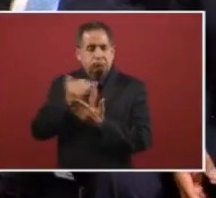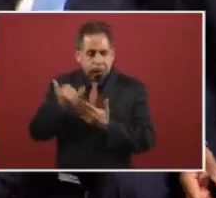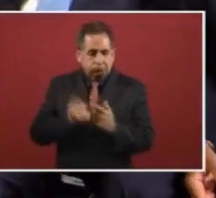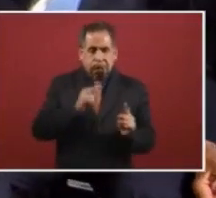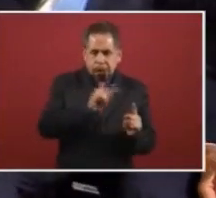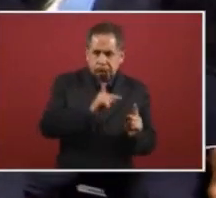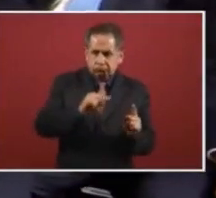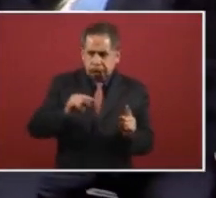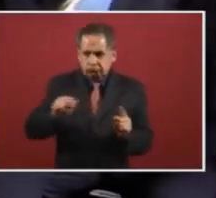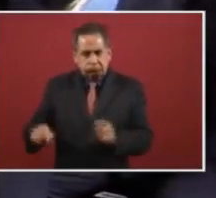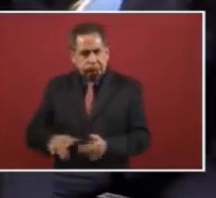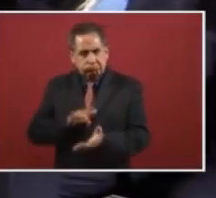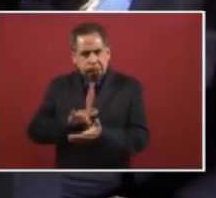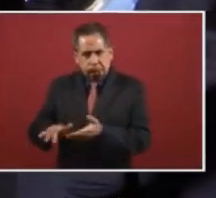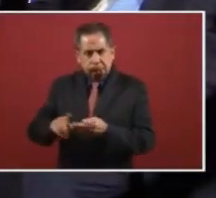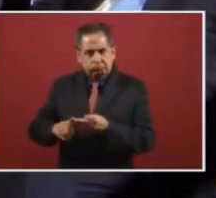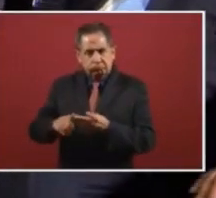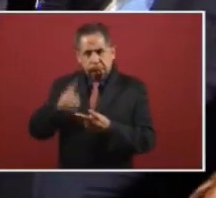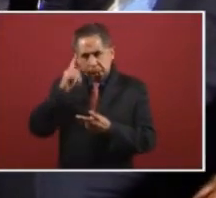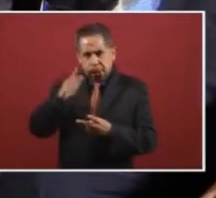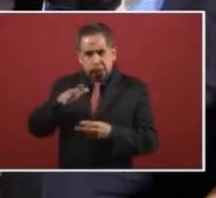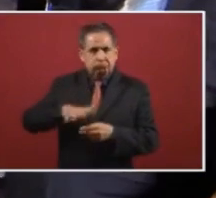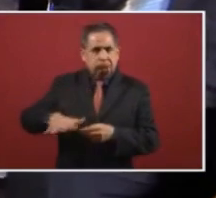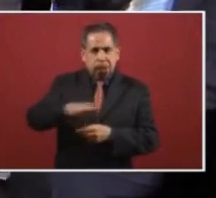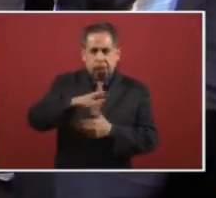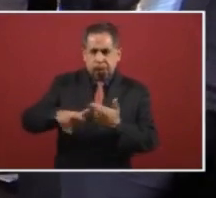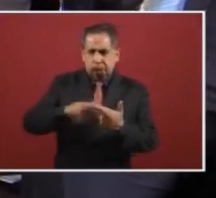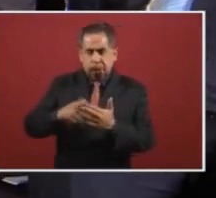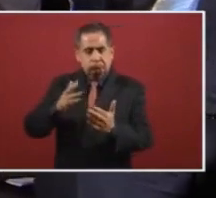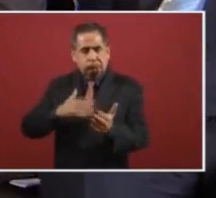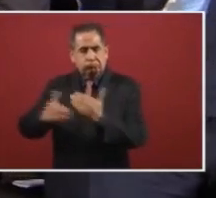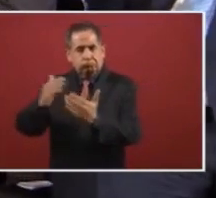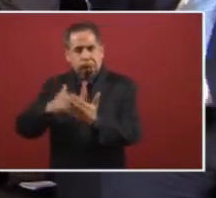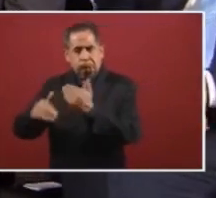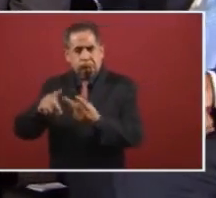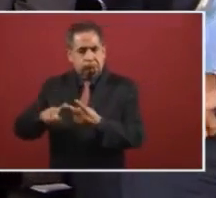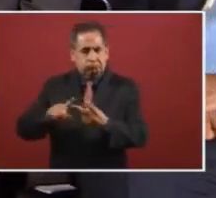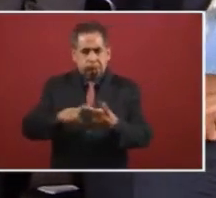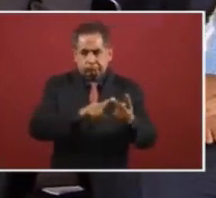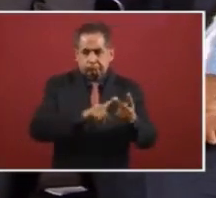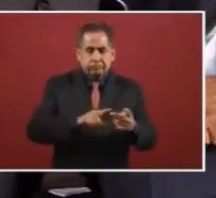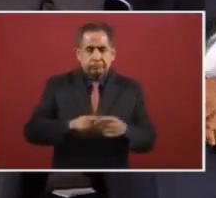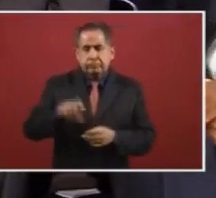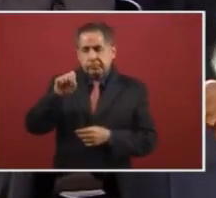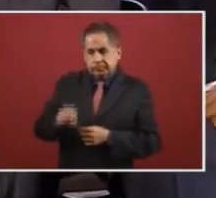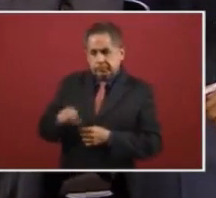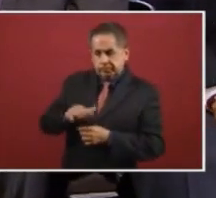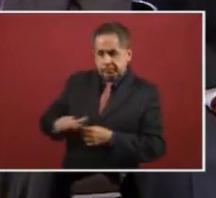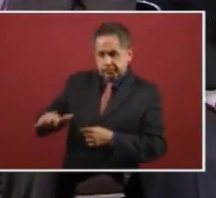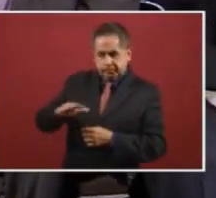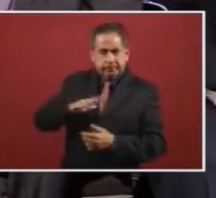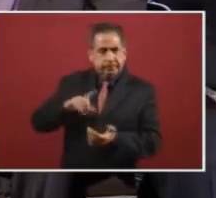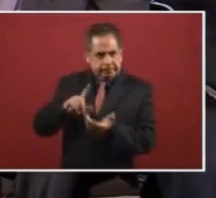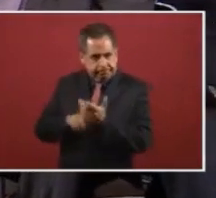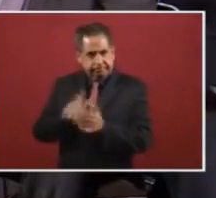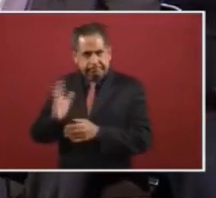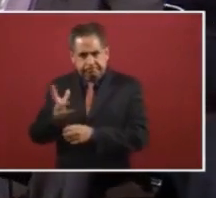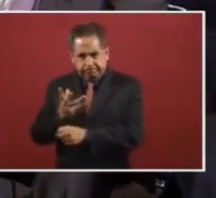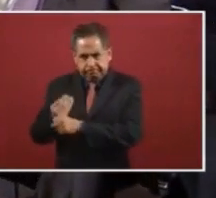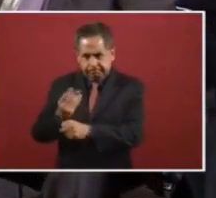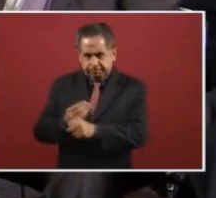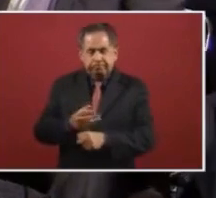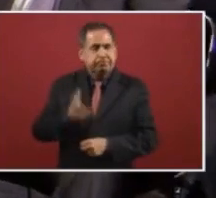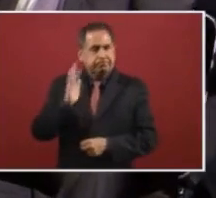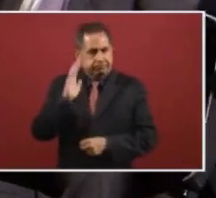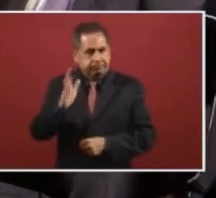And we will go with projects for development.